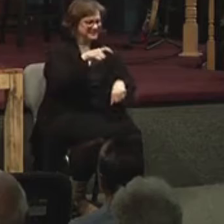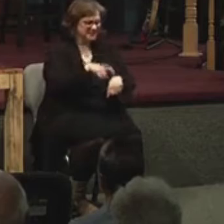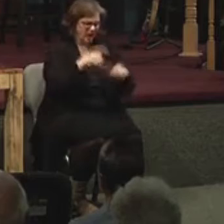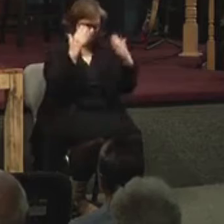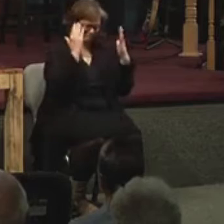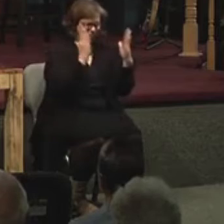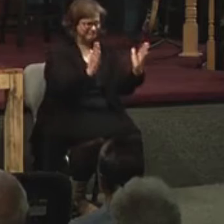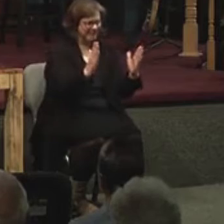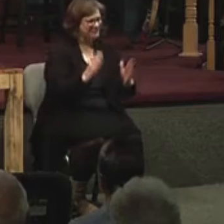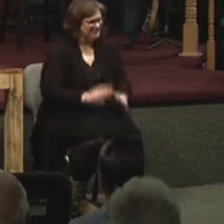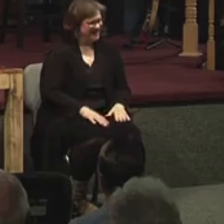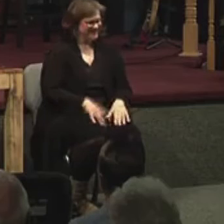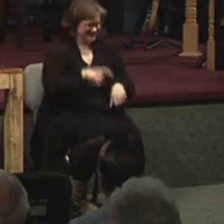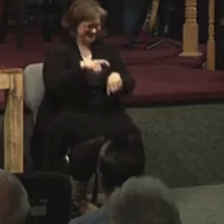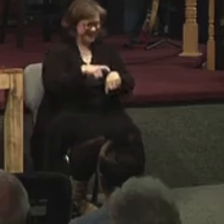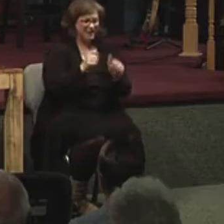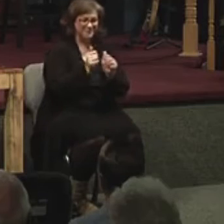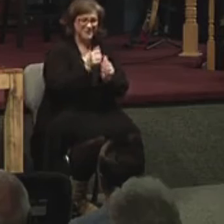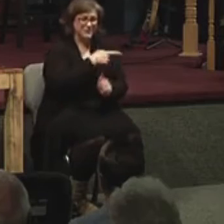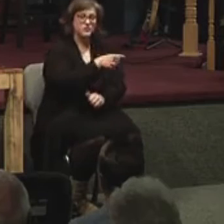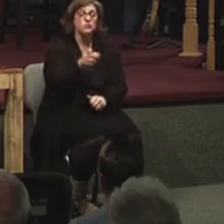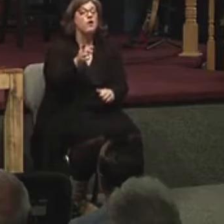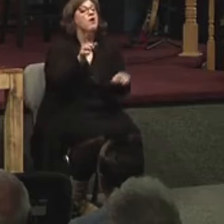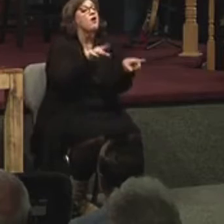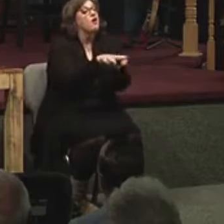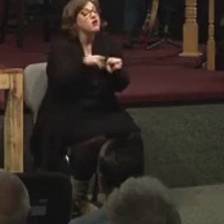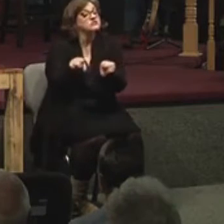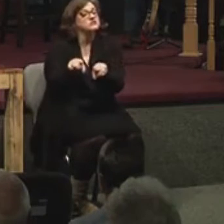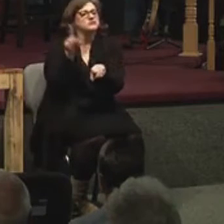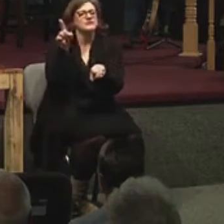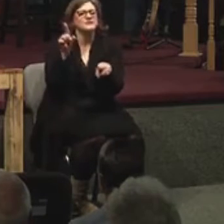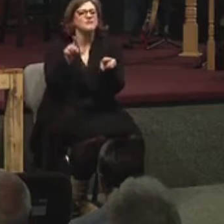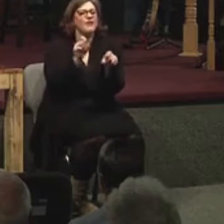family, the people closest to you.